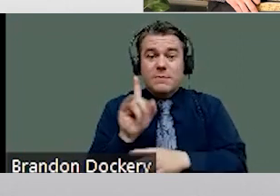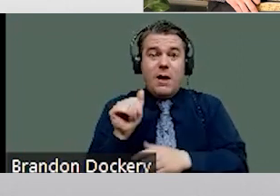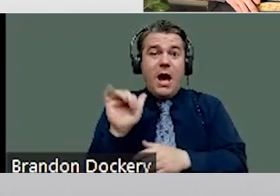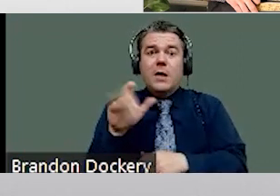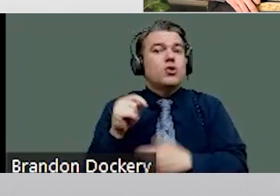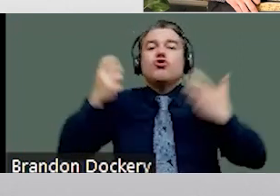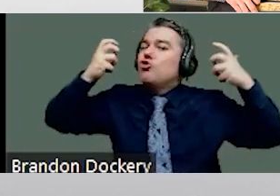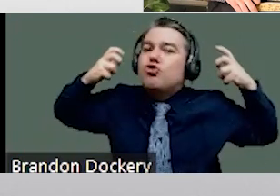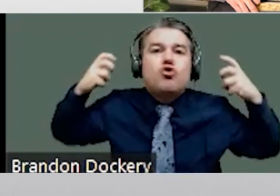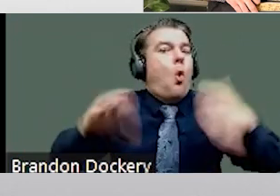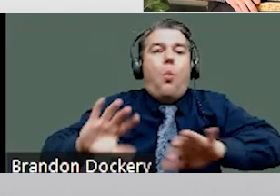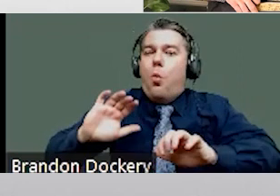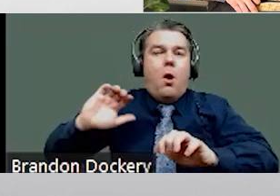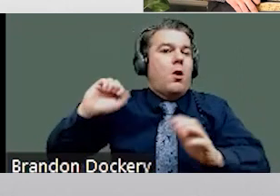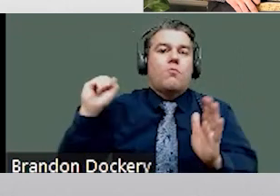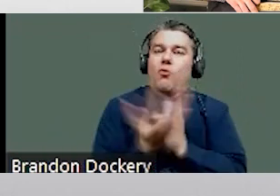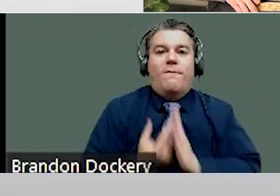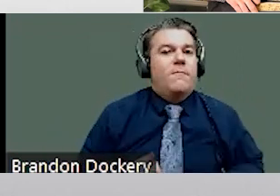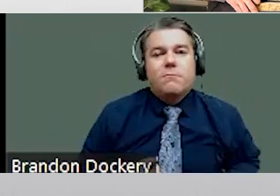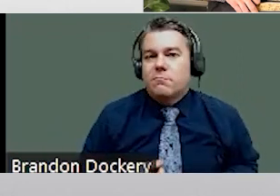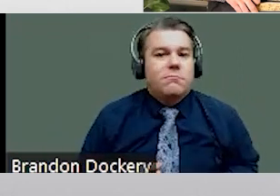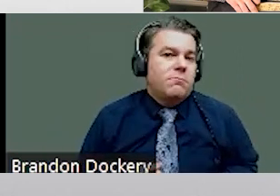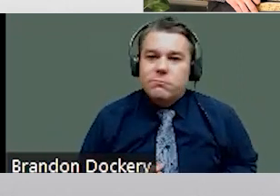was not passed.